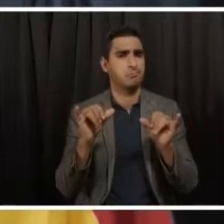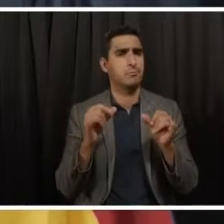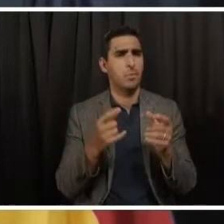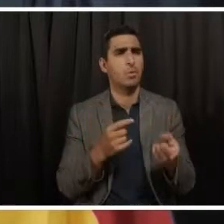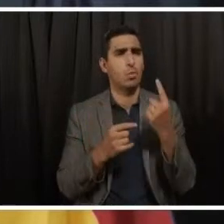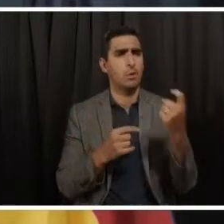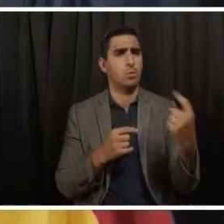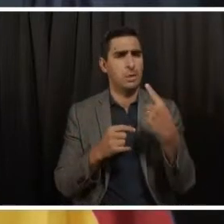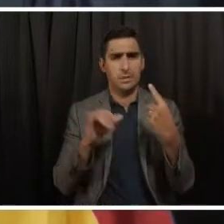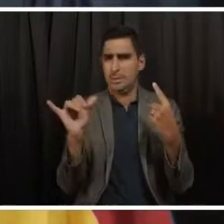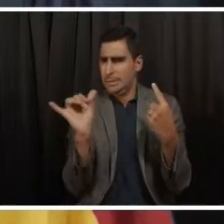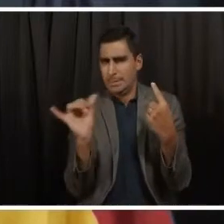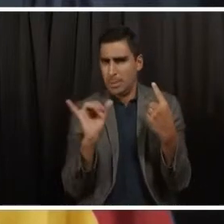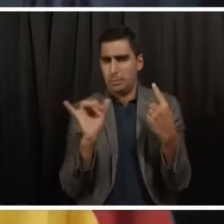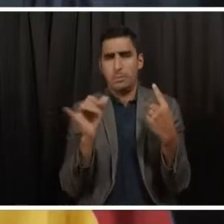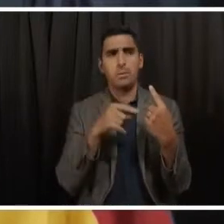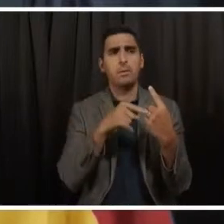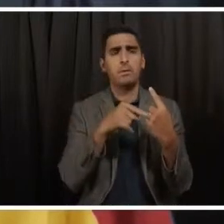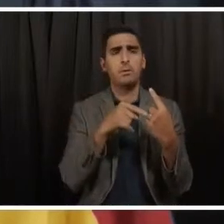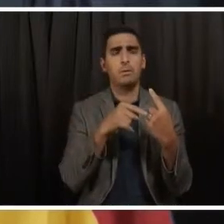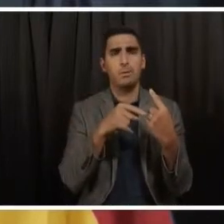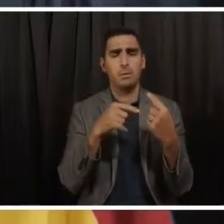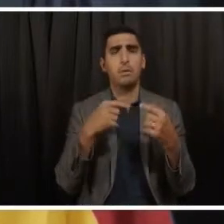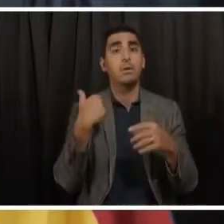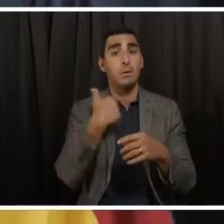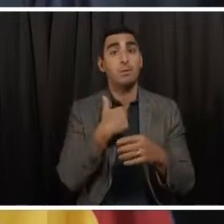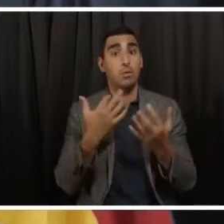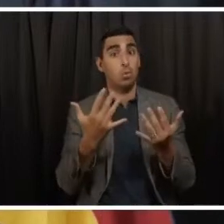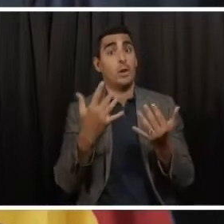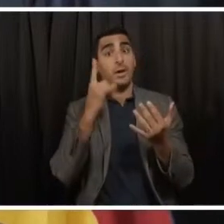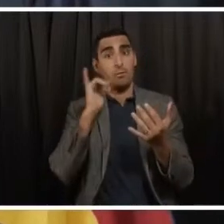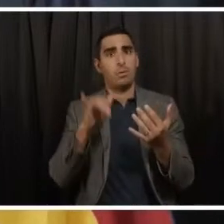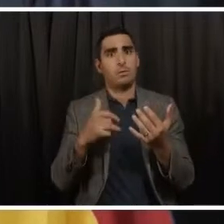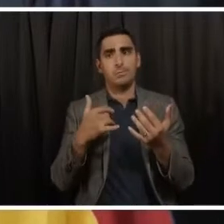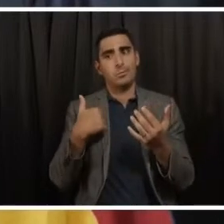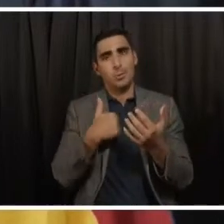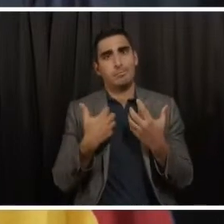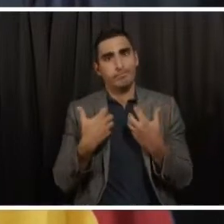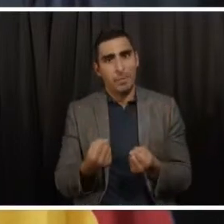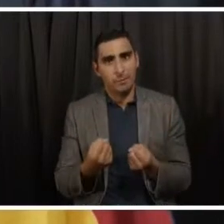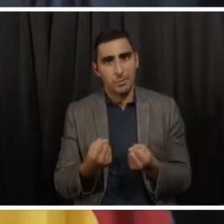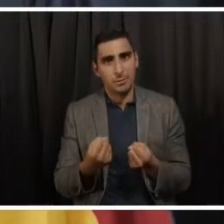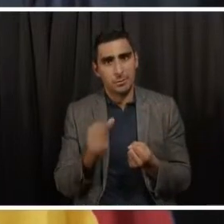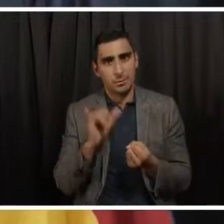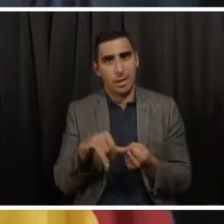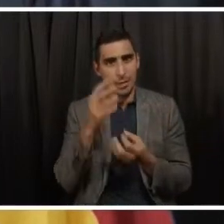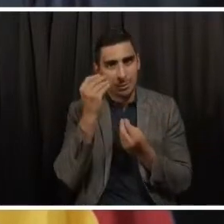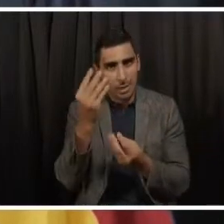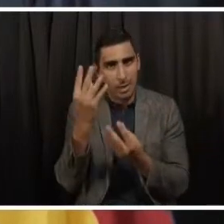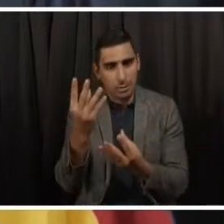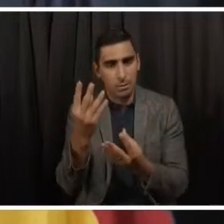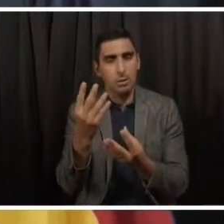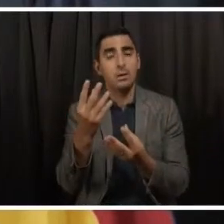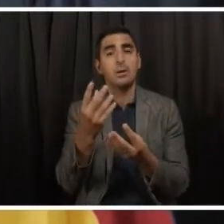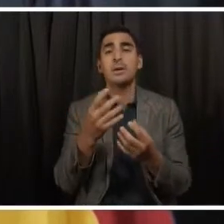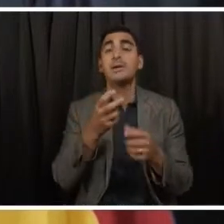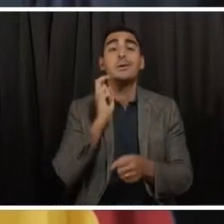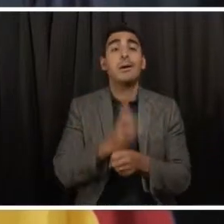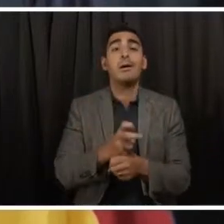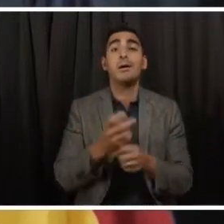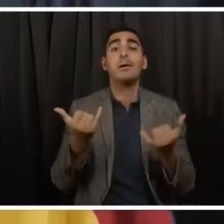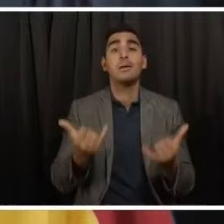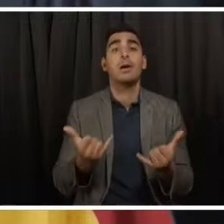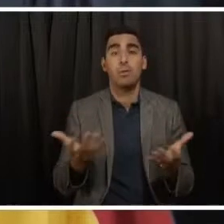that data, and we've been waiting to have confidence in that data. So the challenge is we needed